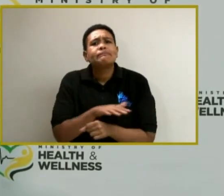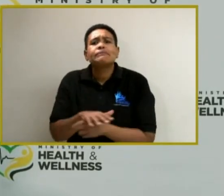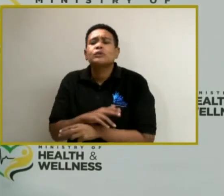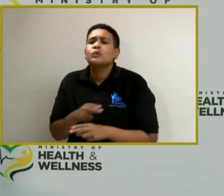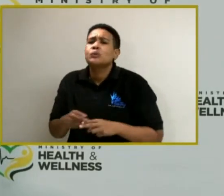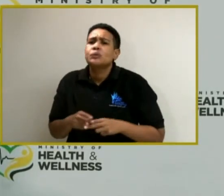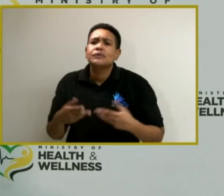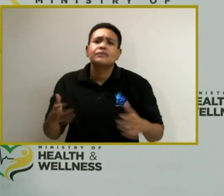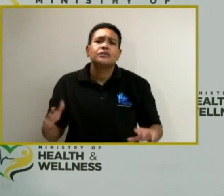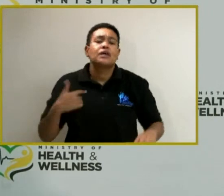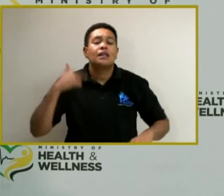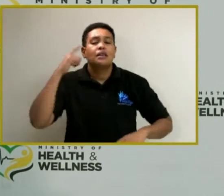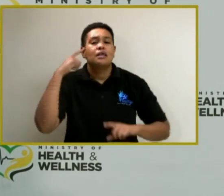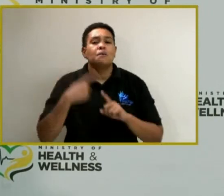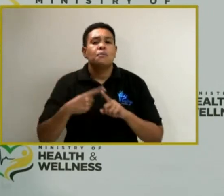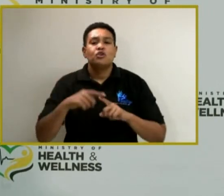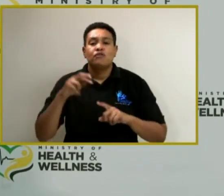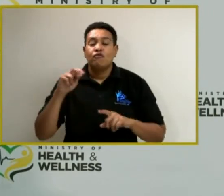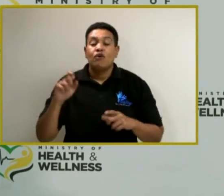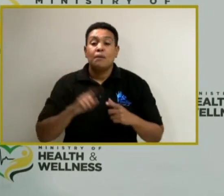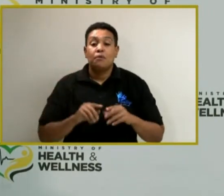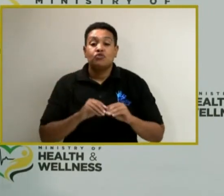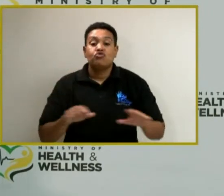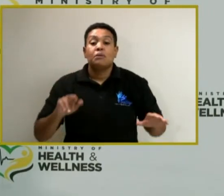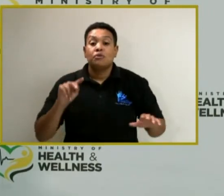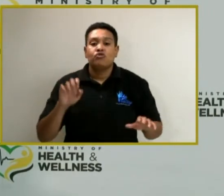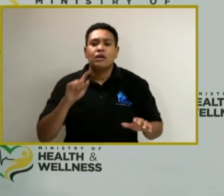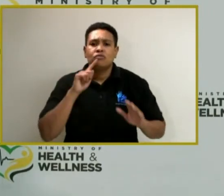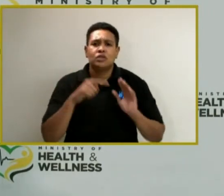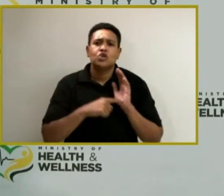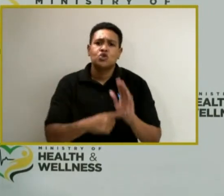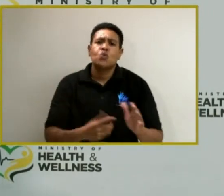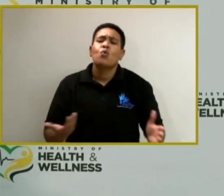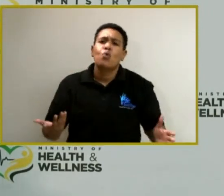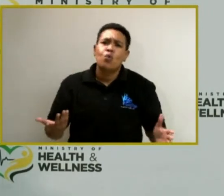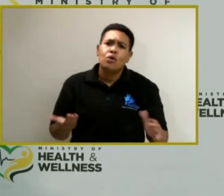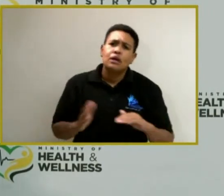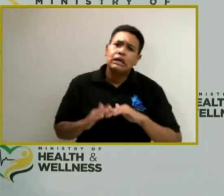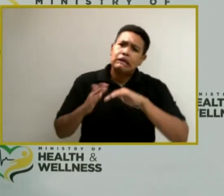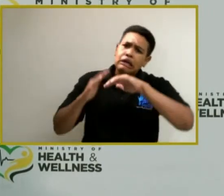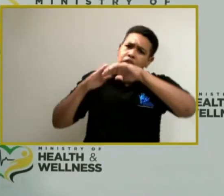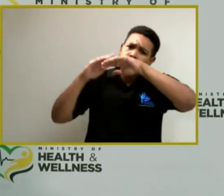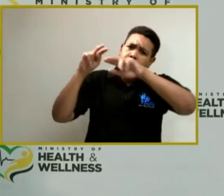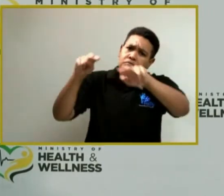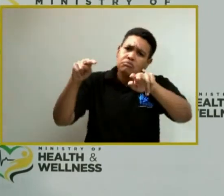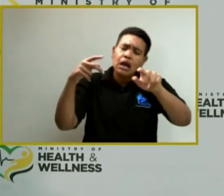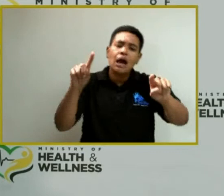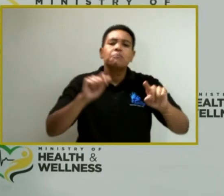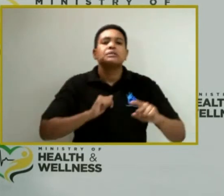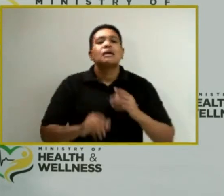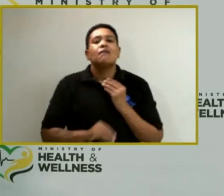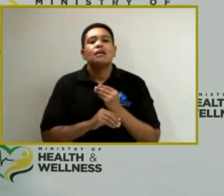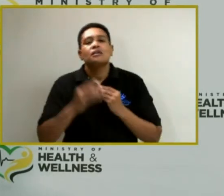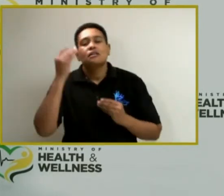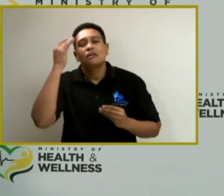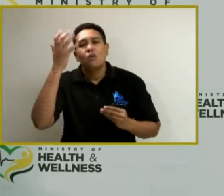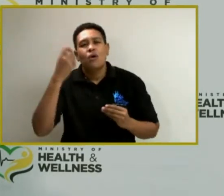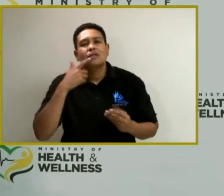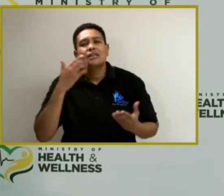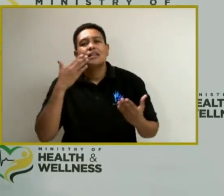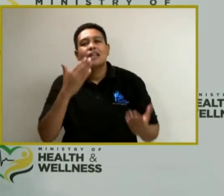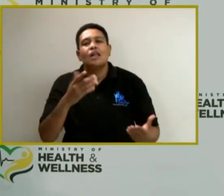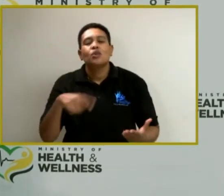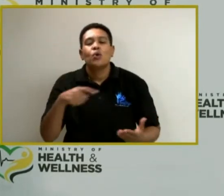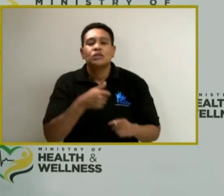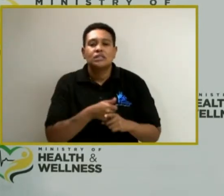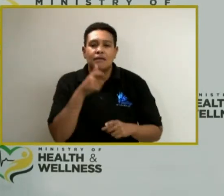the positivity rate and reproductive rate signals continue to increase, I also want to pay tribute to those